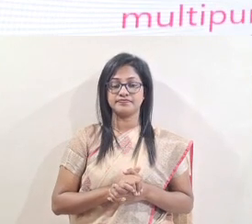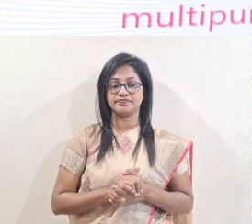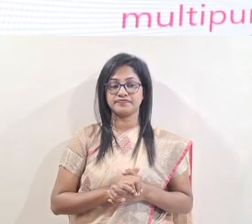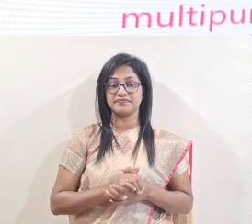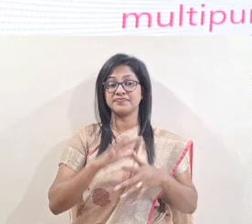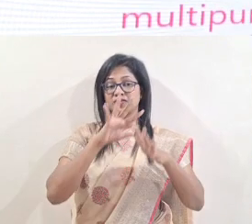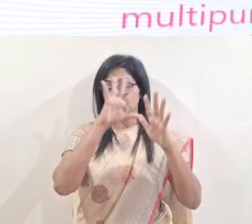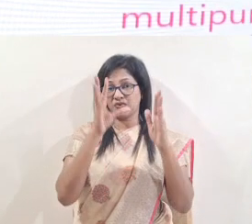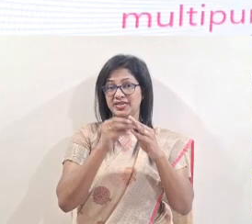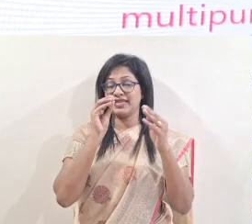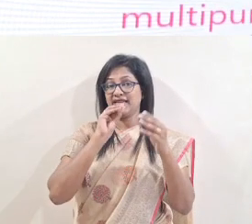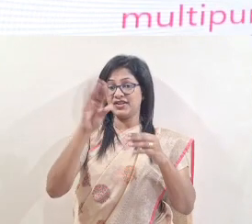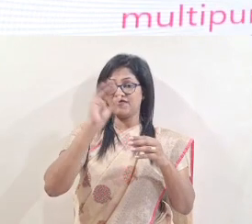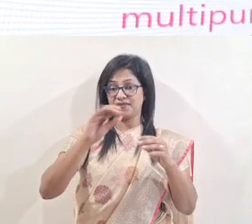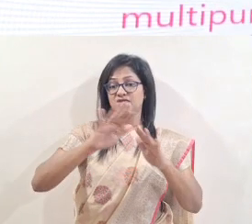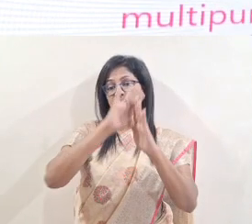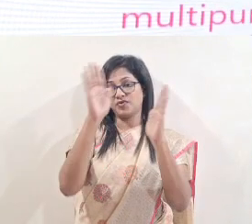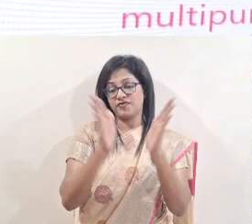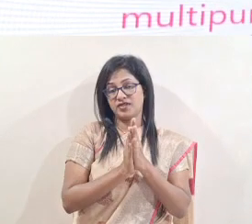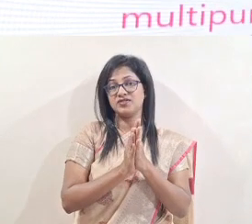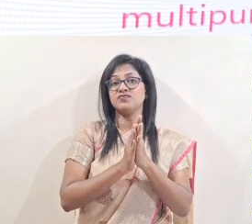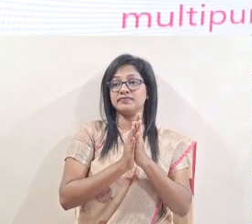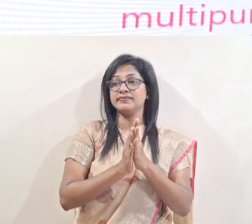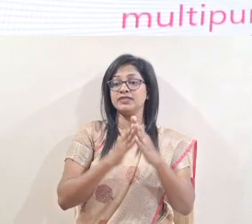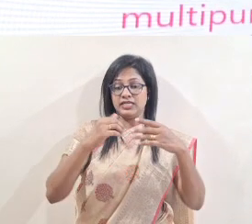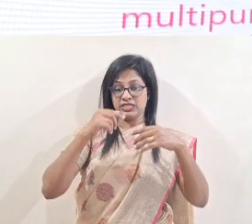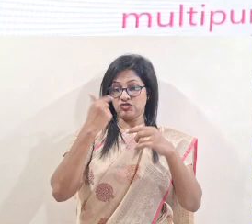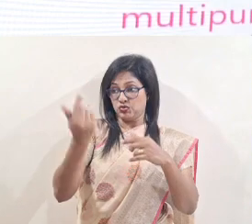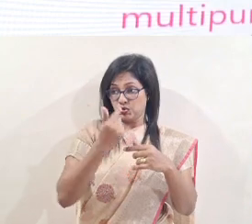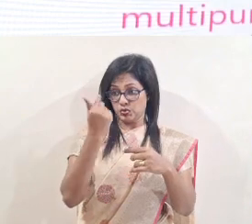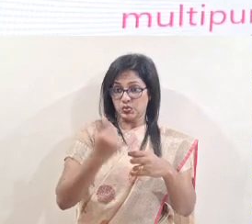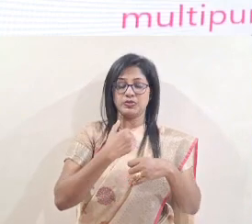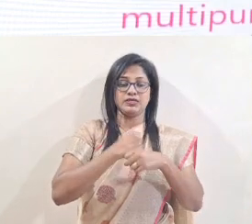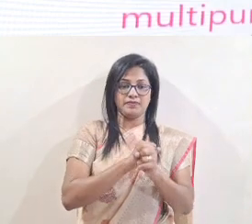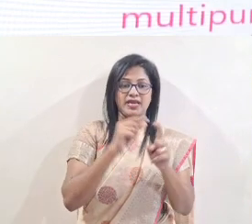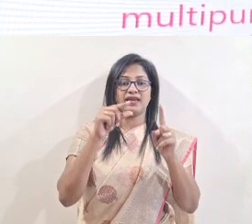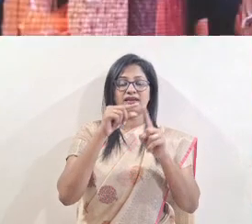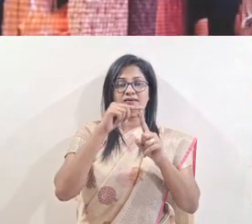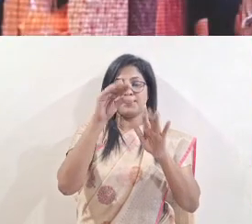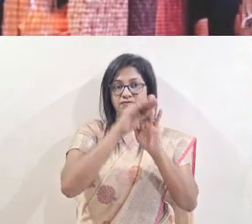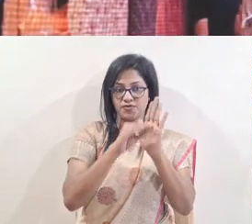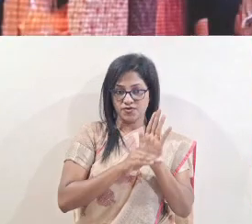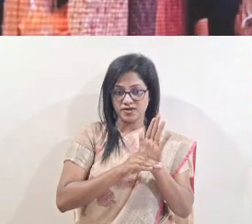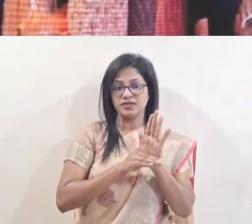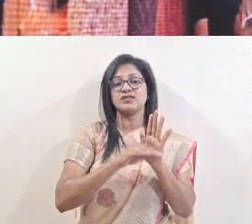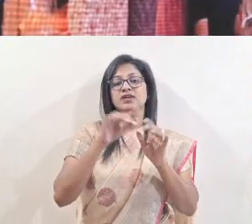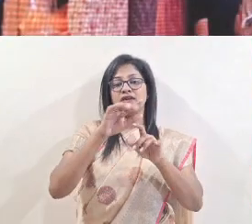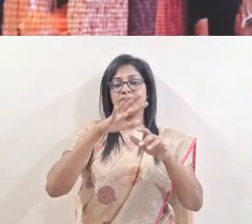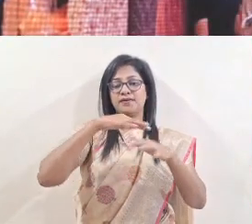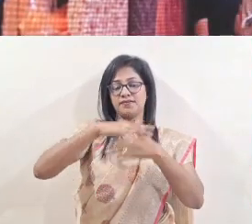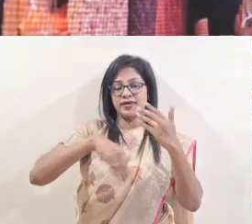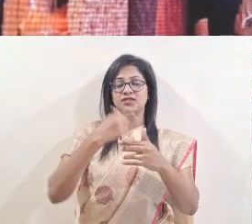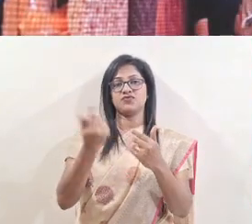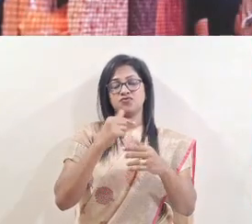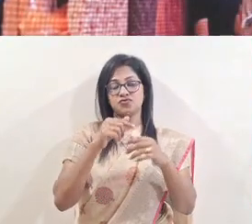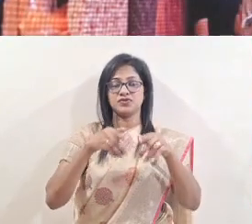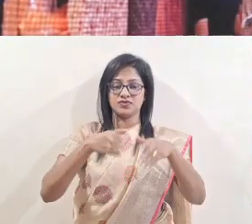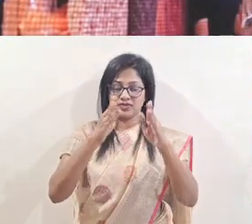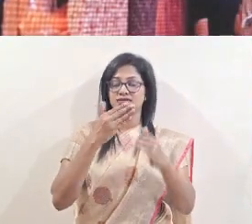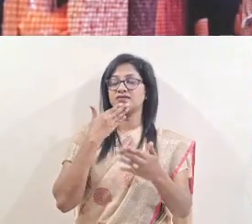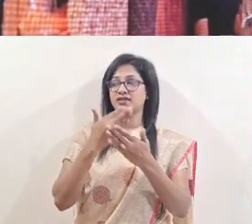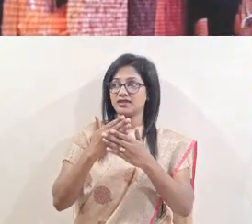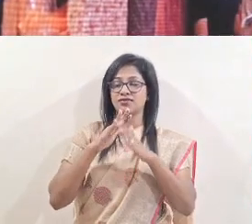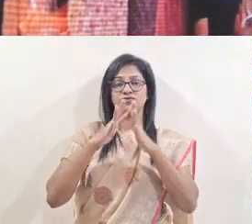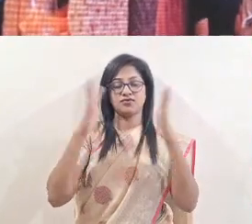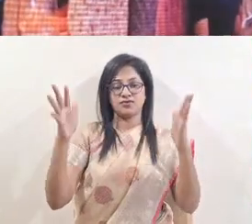information can be overall used for formulating the policies for mixed use streets later on. Thank you very much. Puneet, it's a